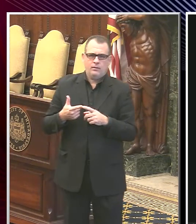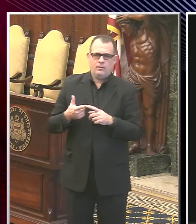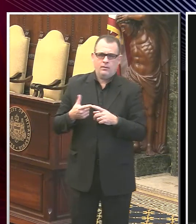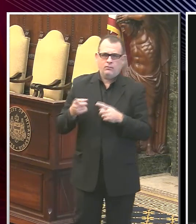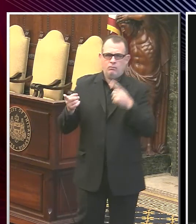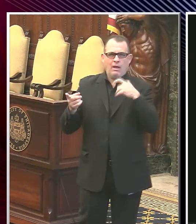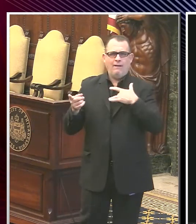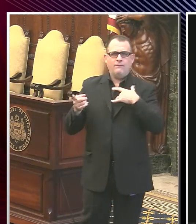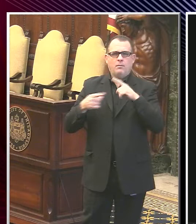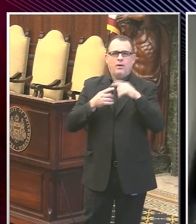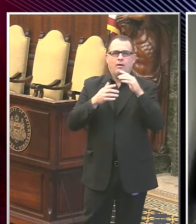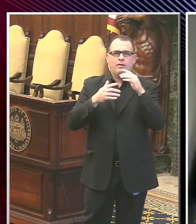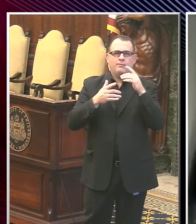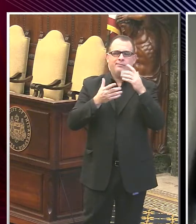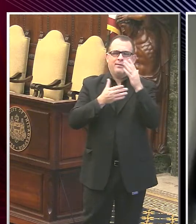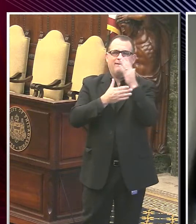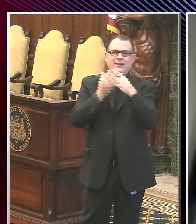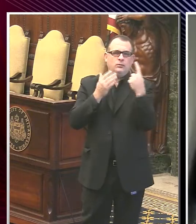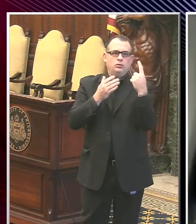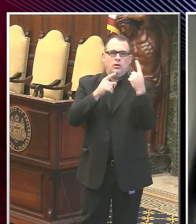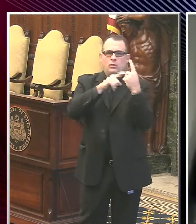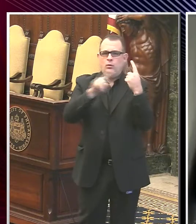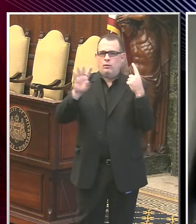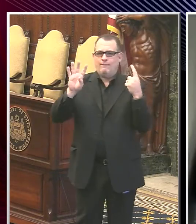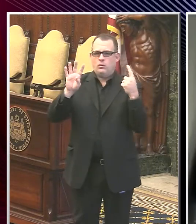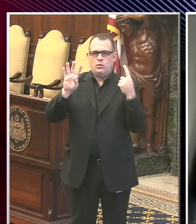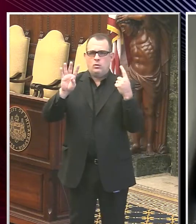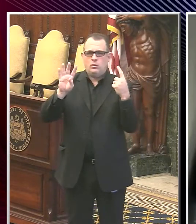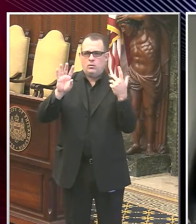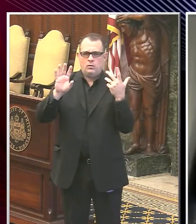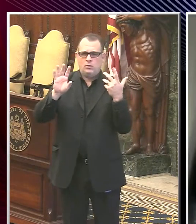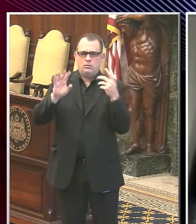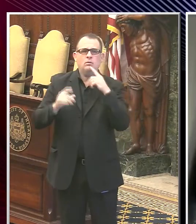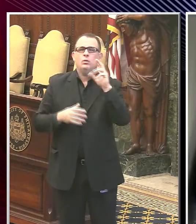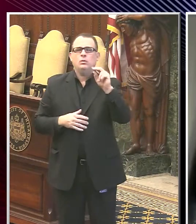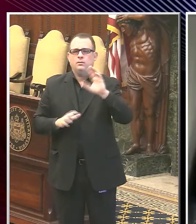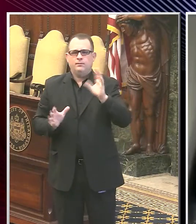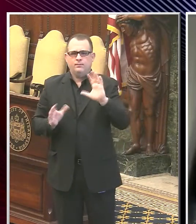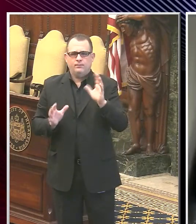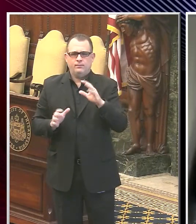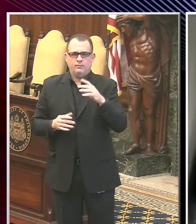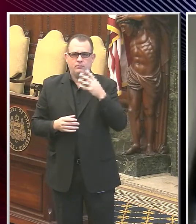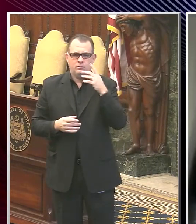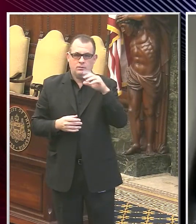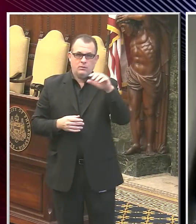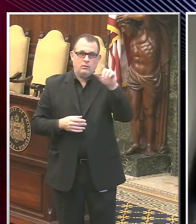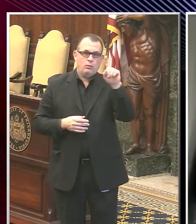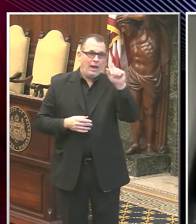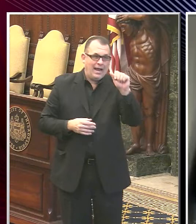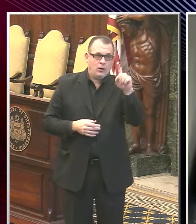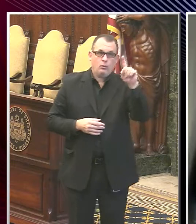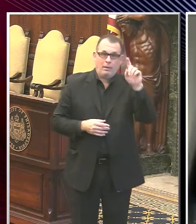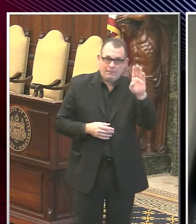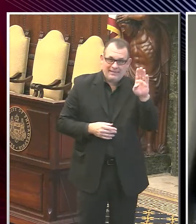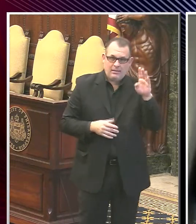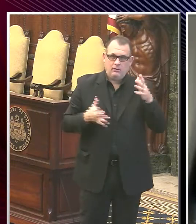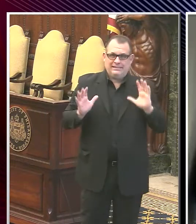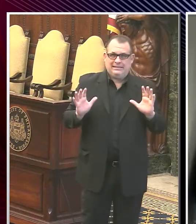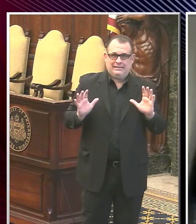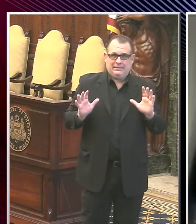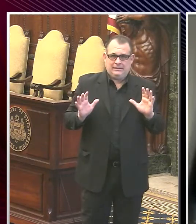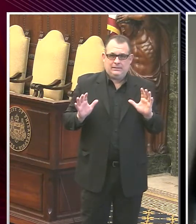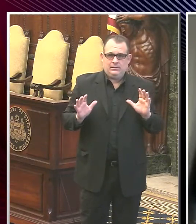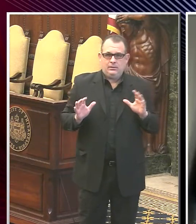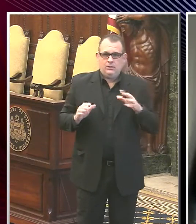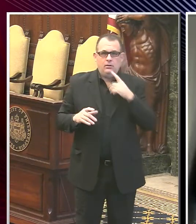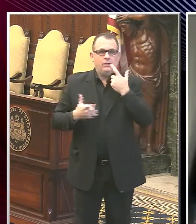happen? Well, there are 3 phases. There's 1A, 1B, and then 2 and 3. But that really depends on how